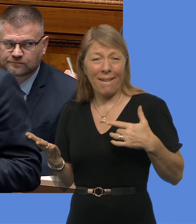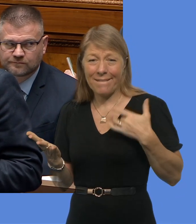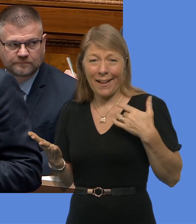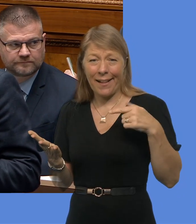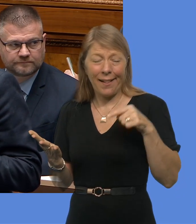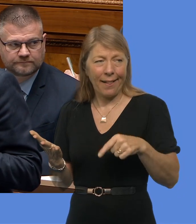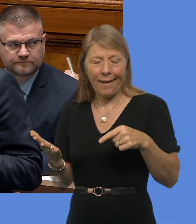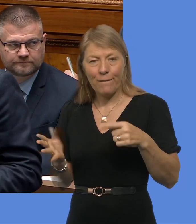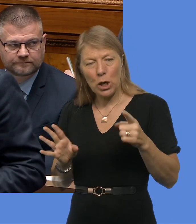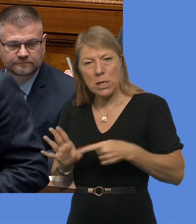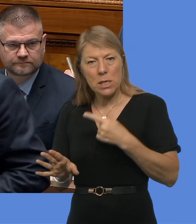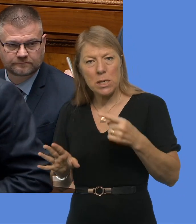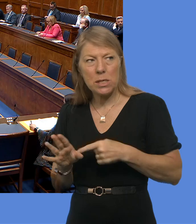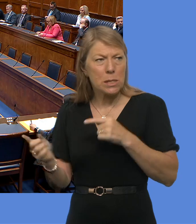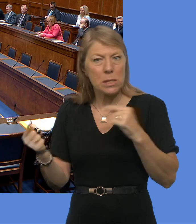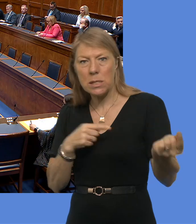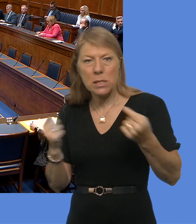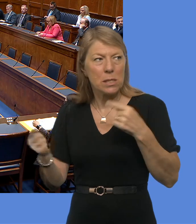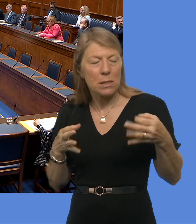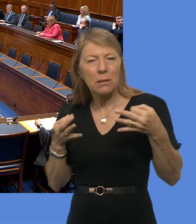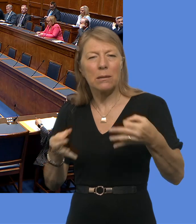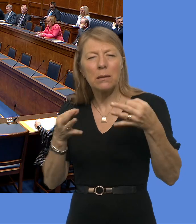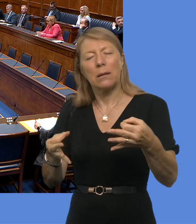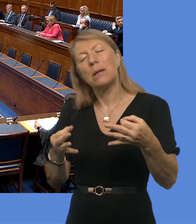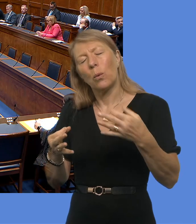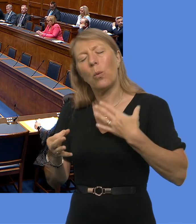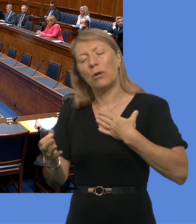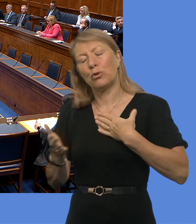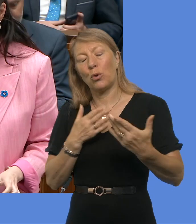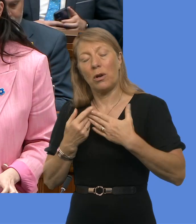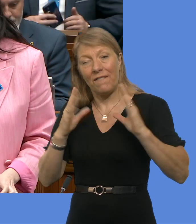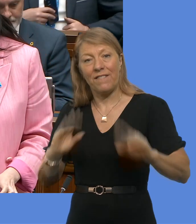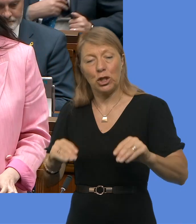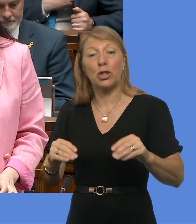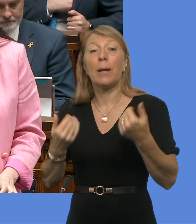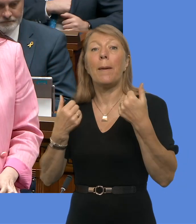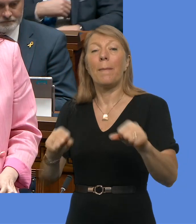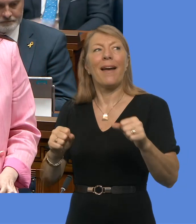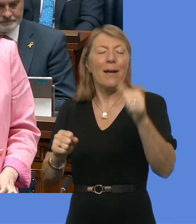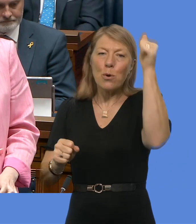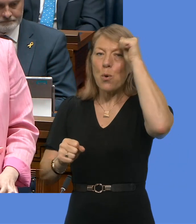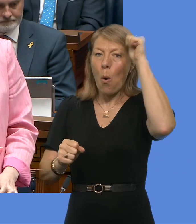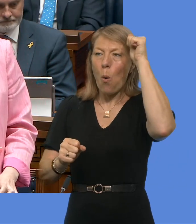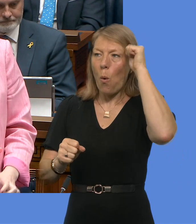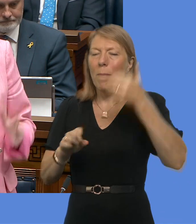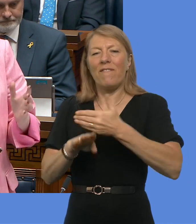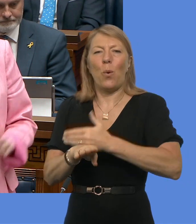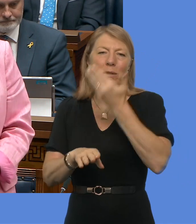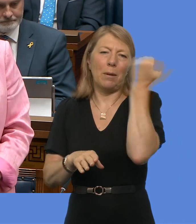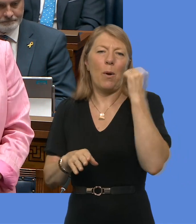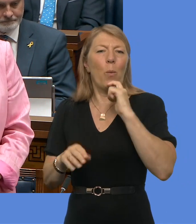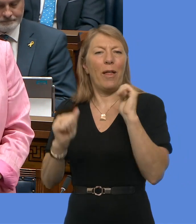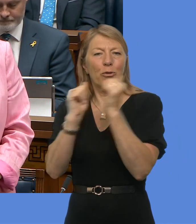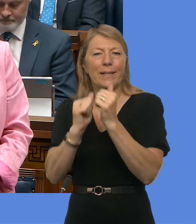fight for many years. It would be helpful to have that clarity before the summer. Minister. Thank the member for his question. He will be aware that it's not